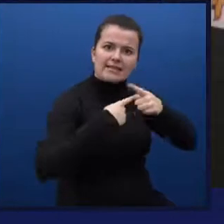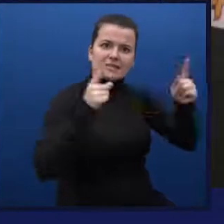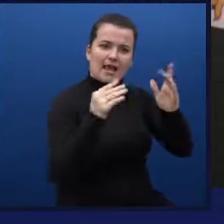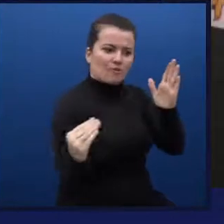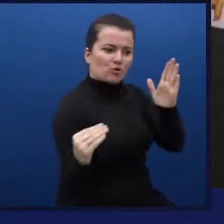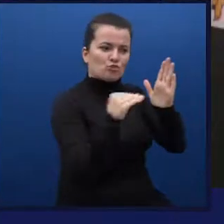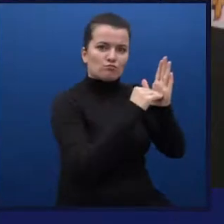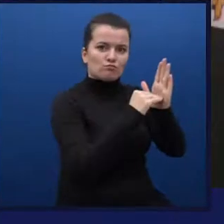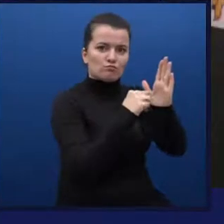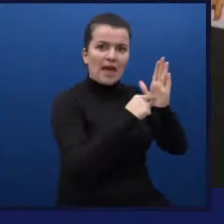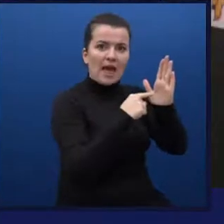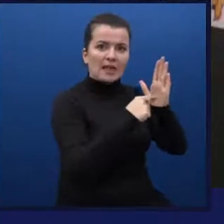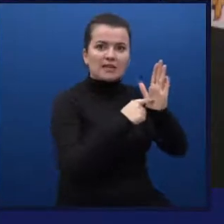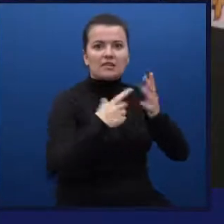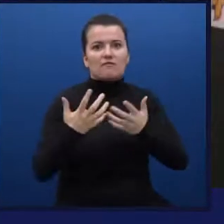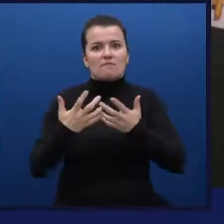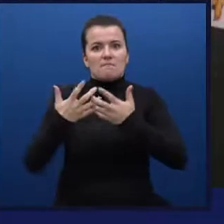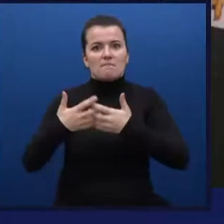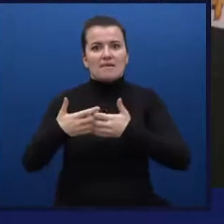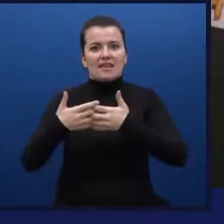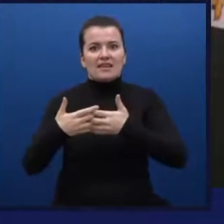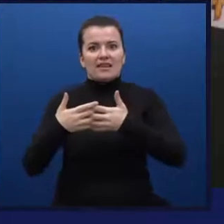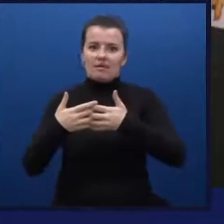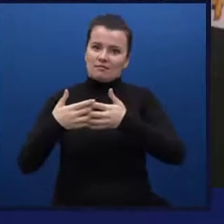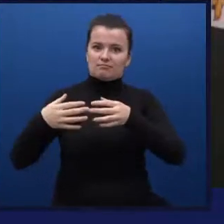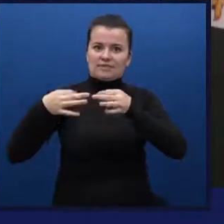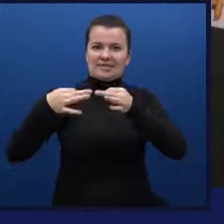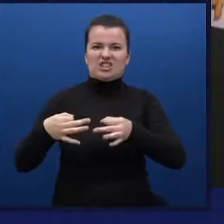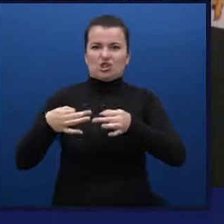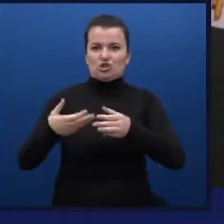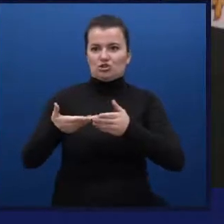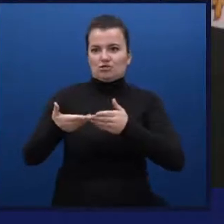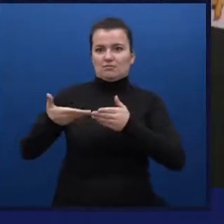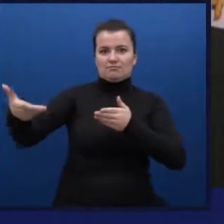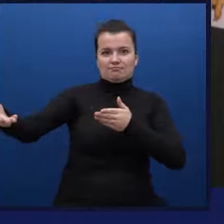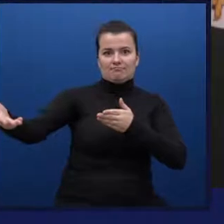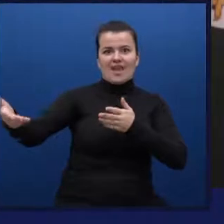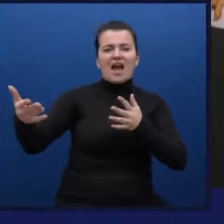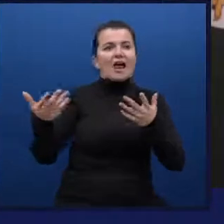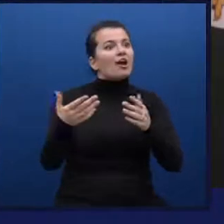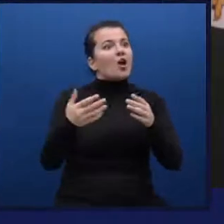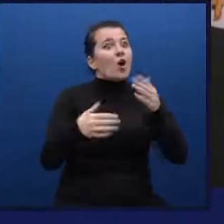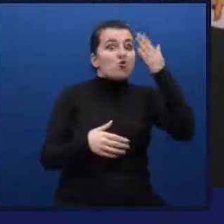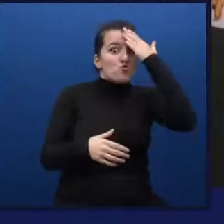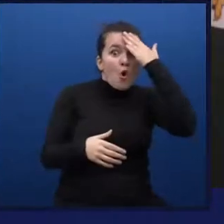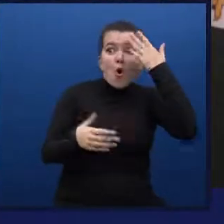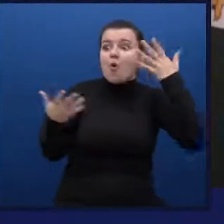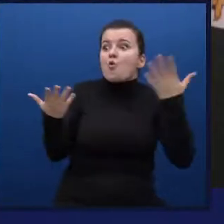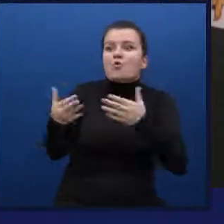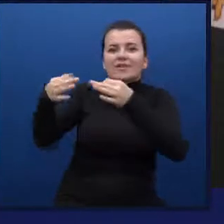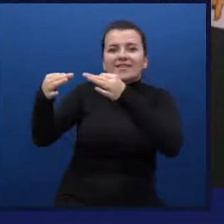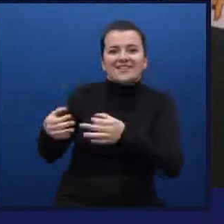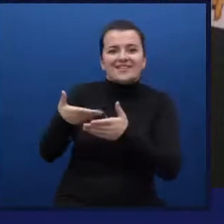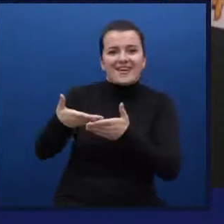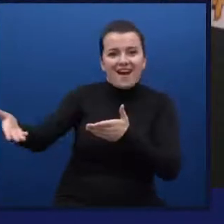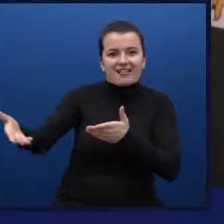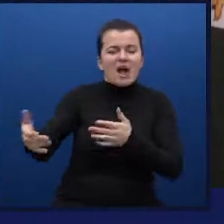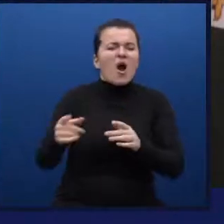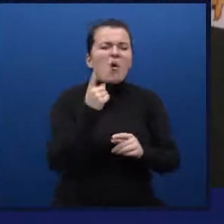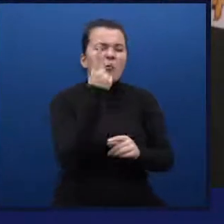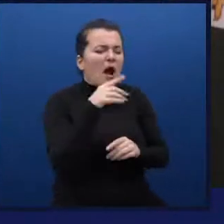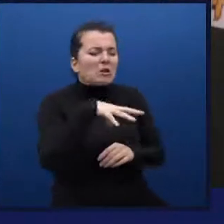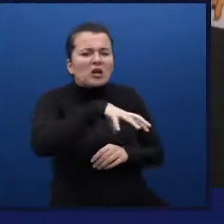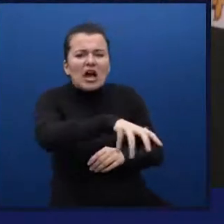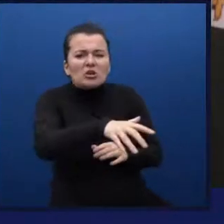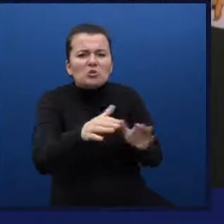by mechanical means. Right. Just knowing that, like, I was talking to somebody in a smaller country, and they were